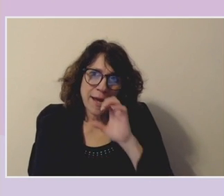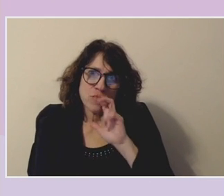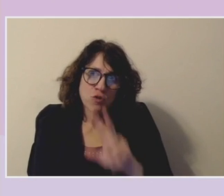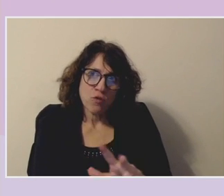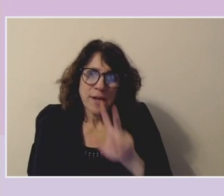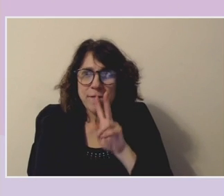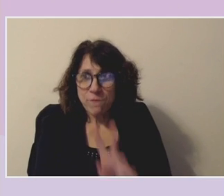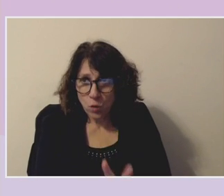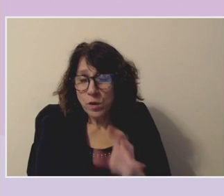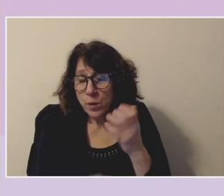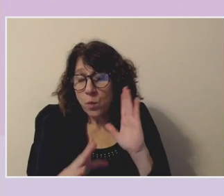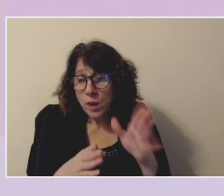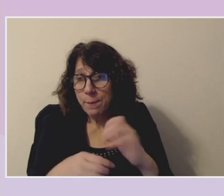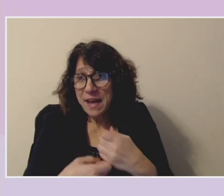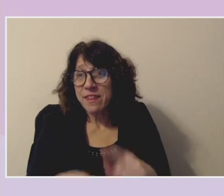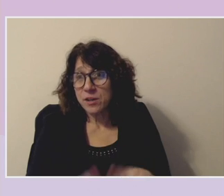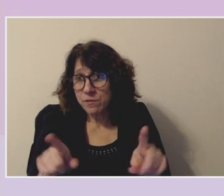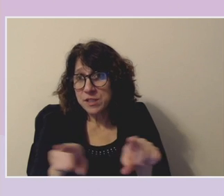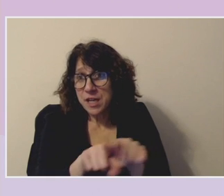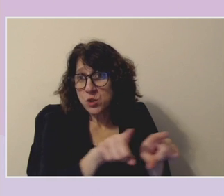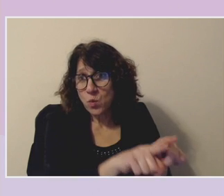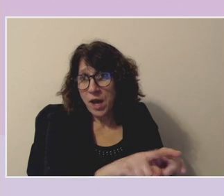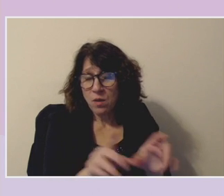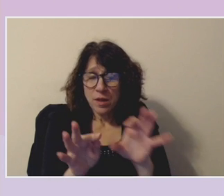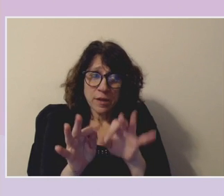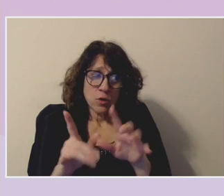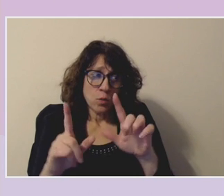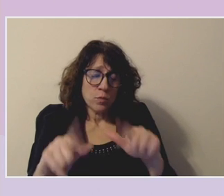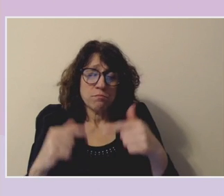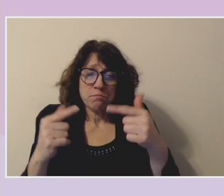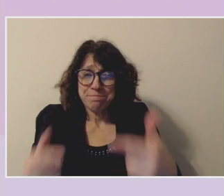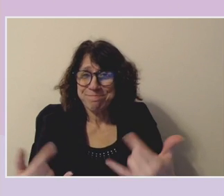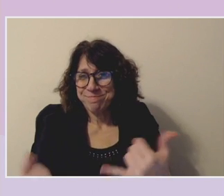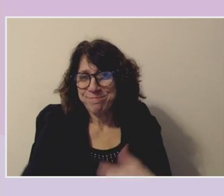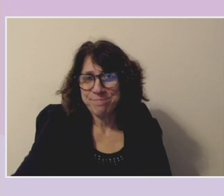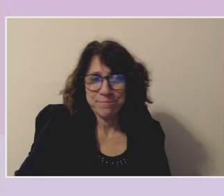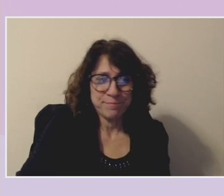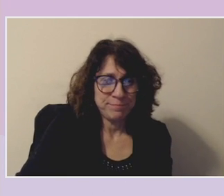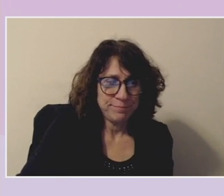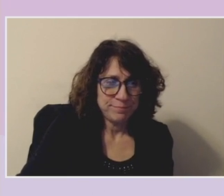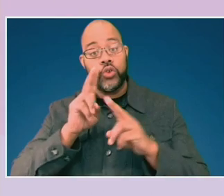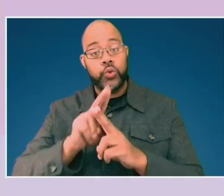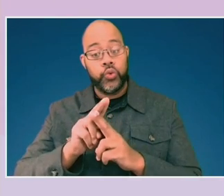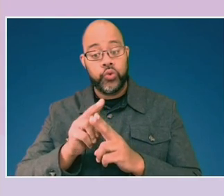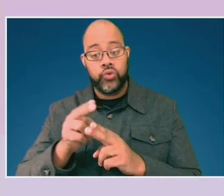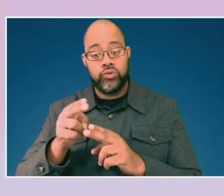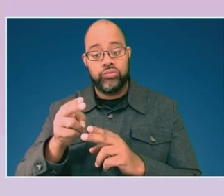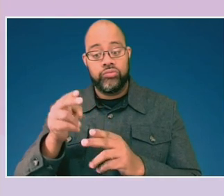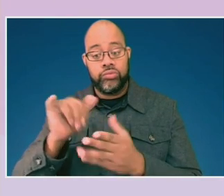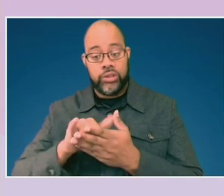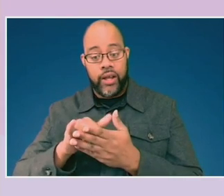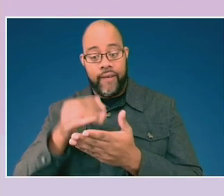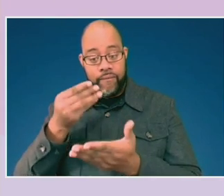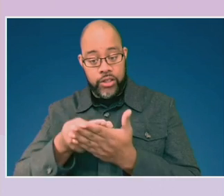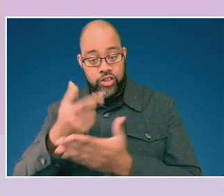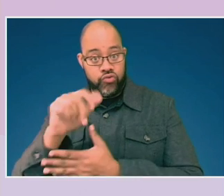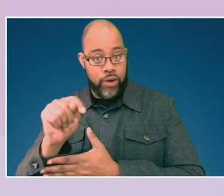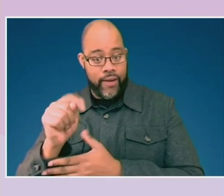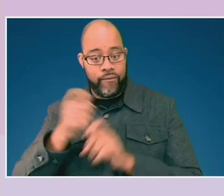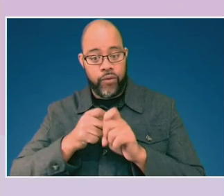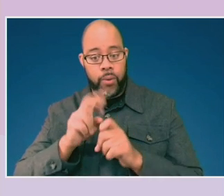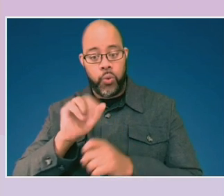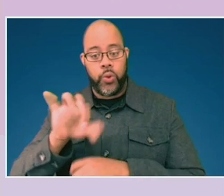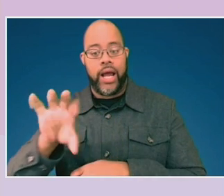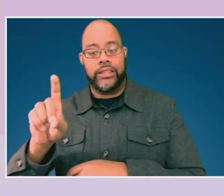well. I know a lot of our districts around us use grant funding from United Way, which I know that Secretary Cardona